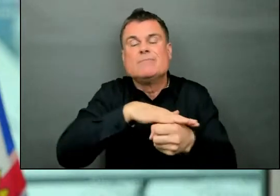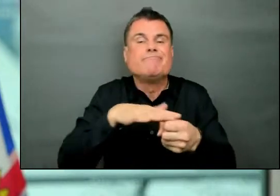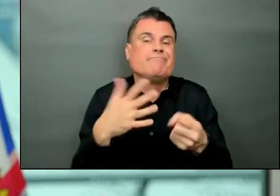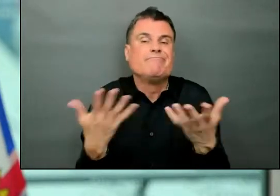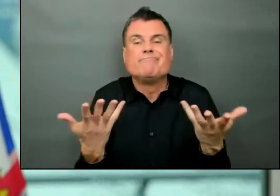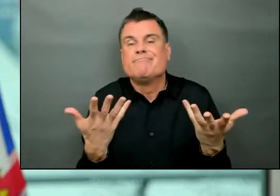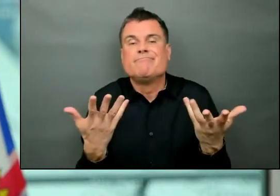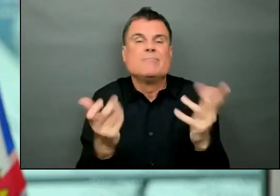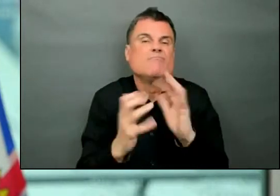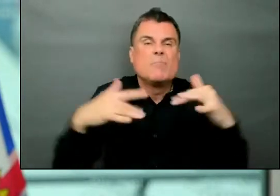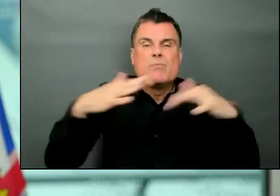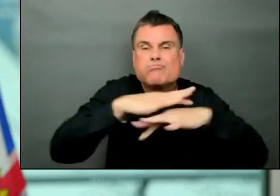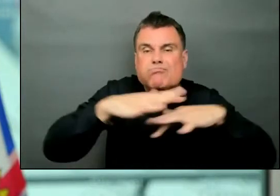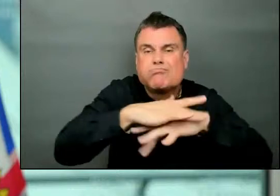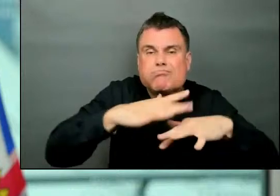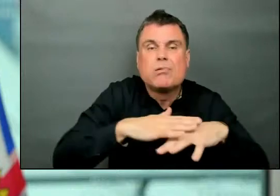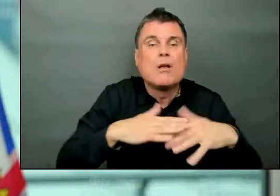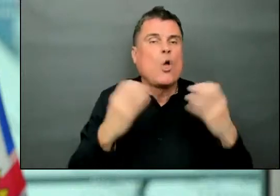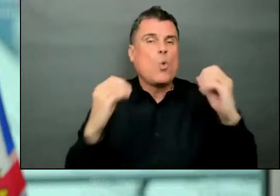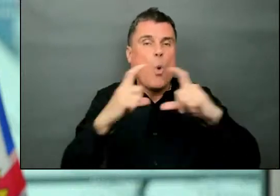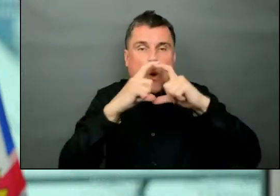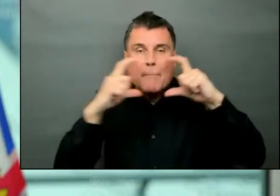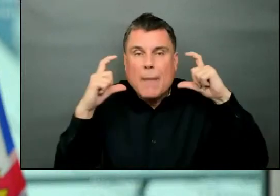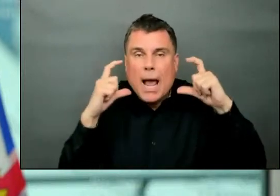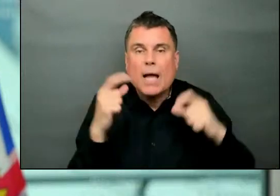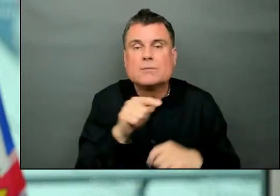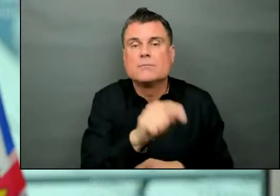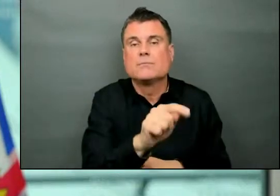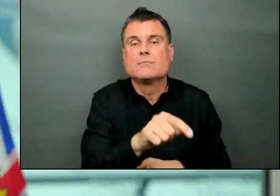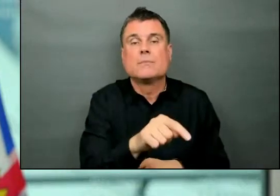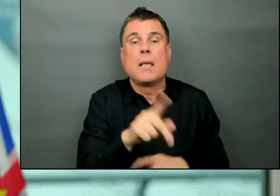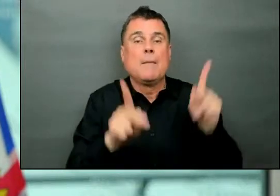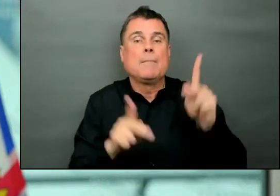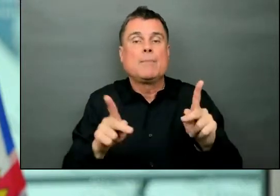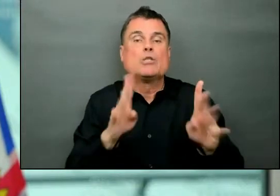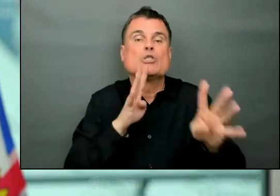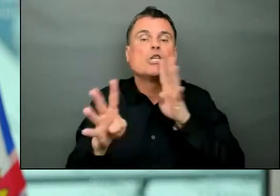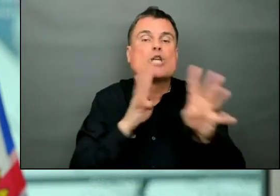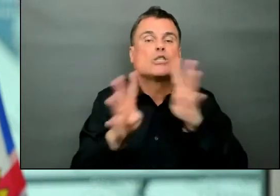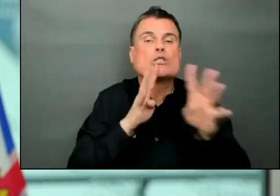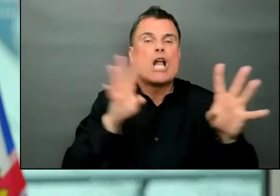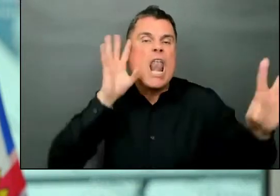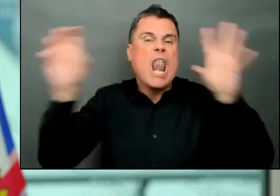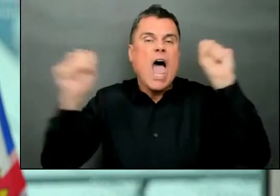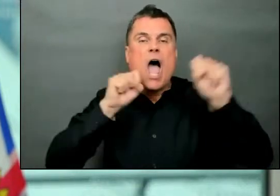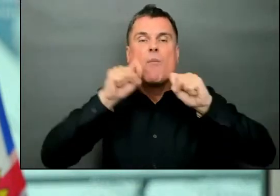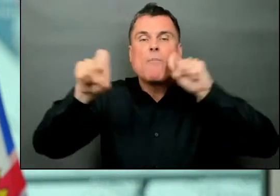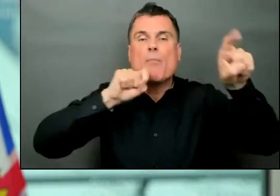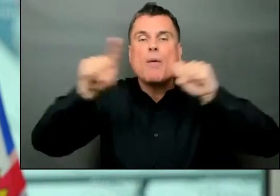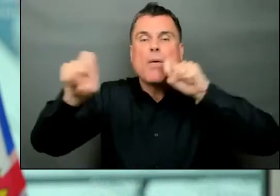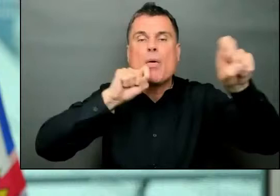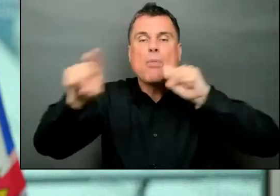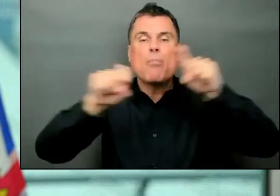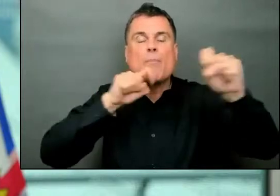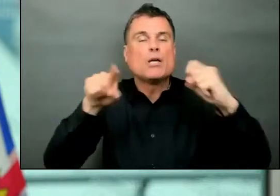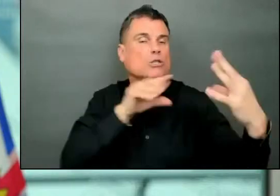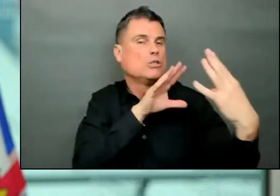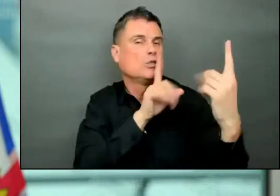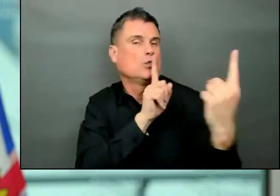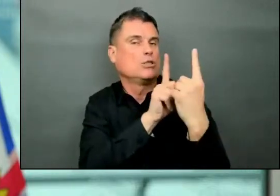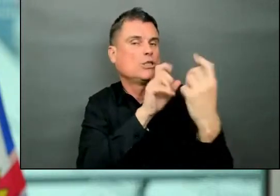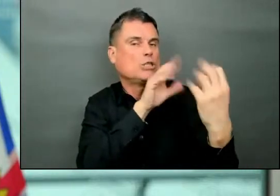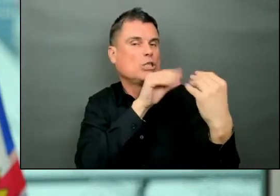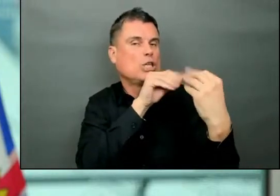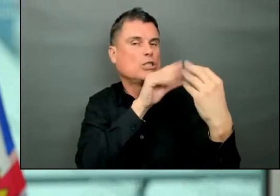wearing masks necessarily, and when we are speaking loudly or close to others and singing